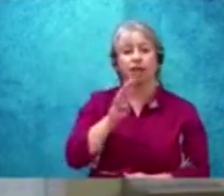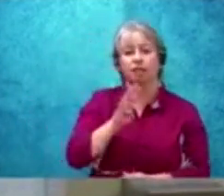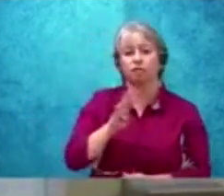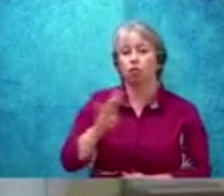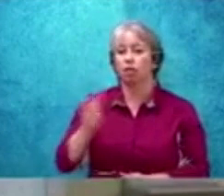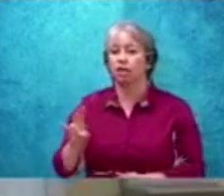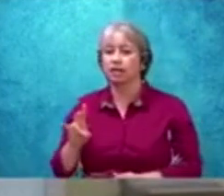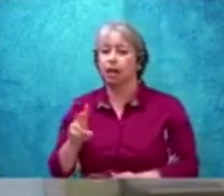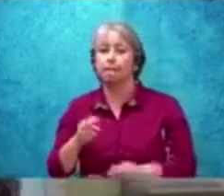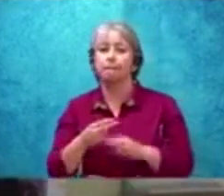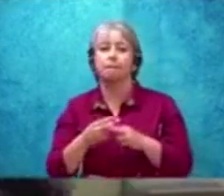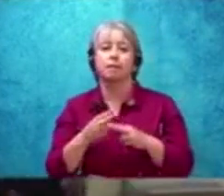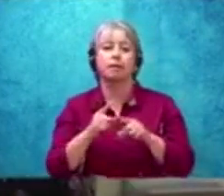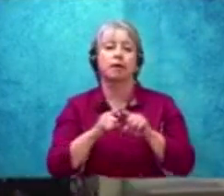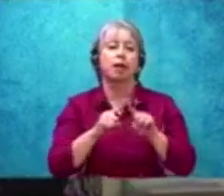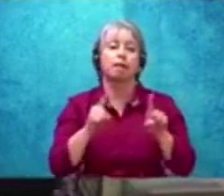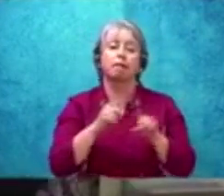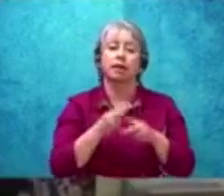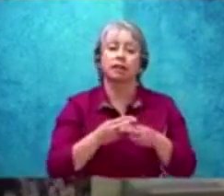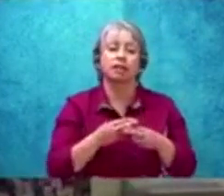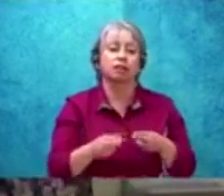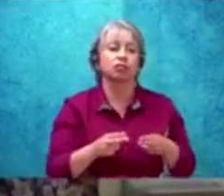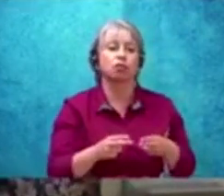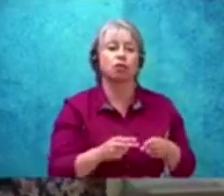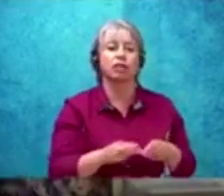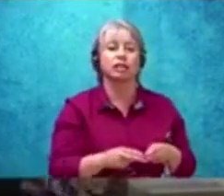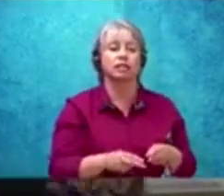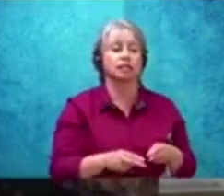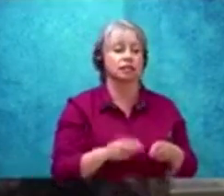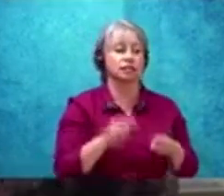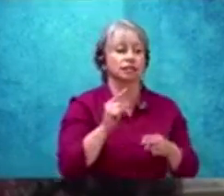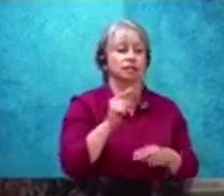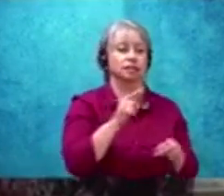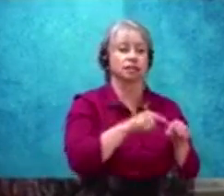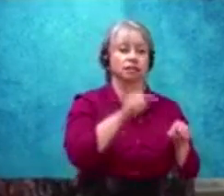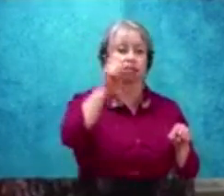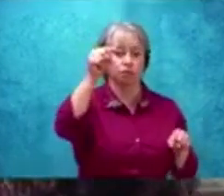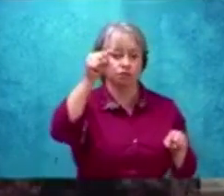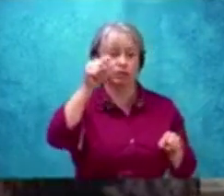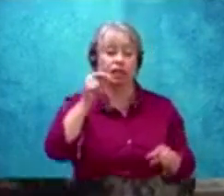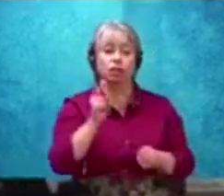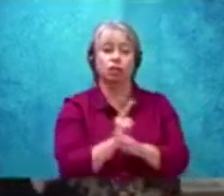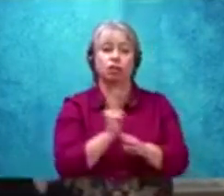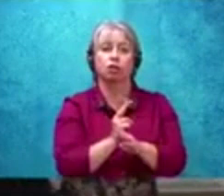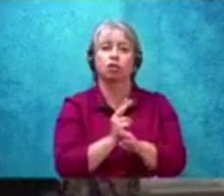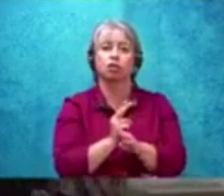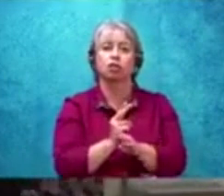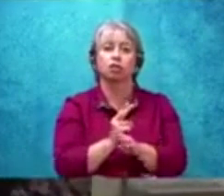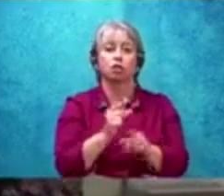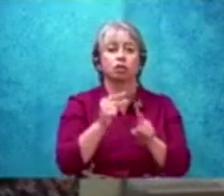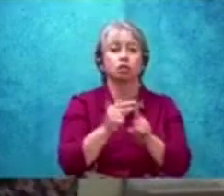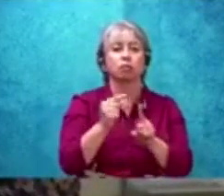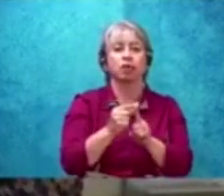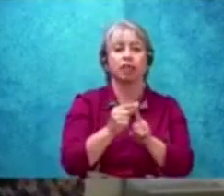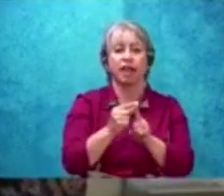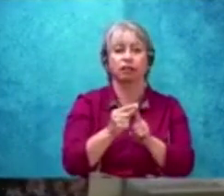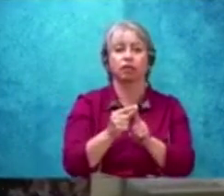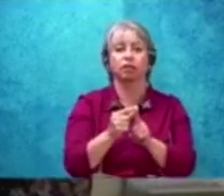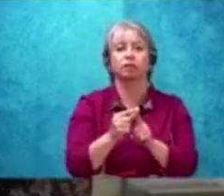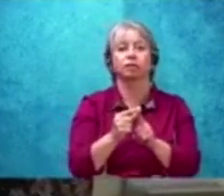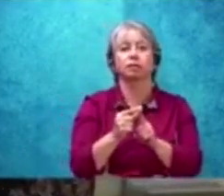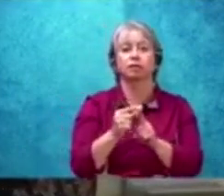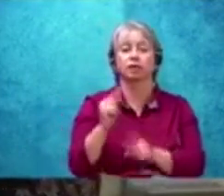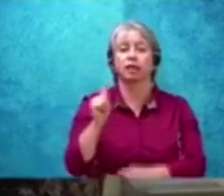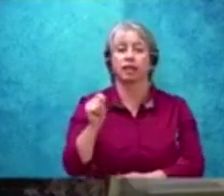the shortest route would, let's see what it would be. So we're going to use our Pythagorean theorem to work that out. So we know that A